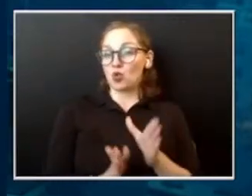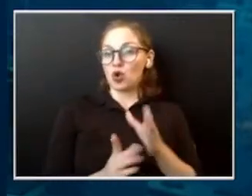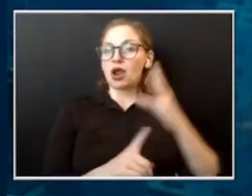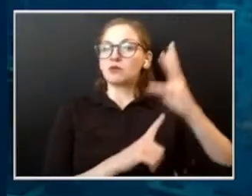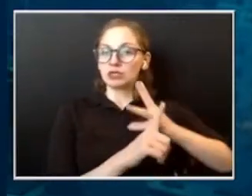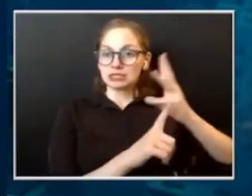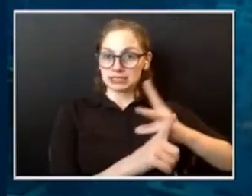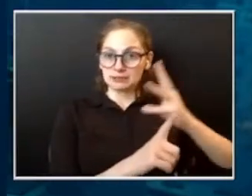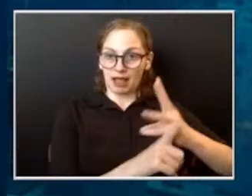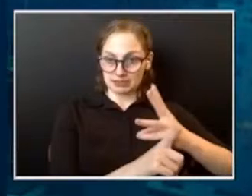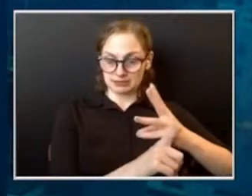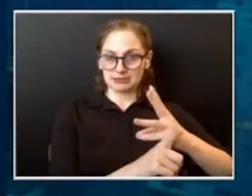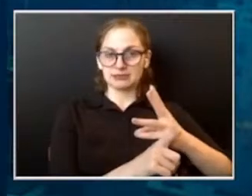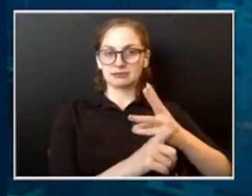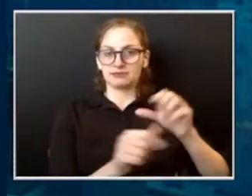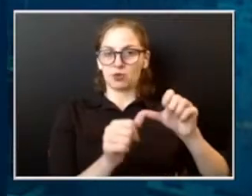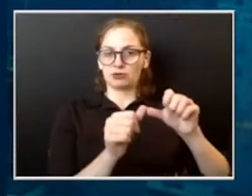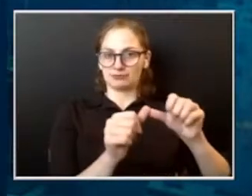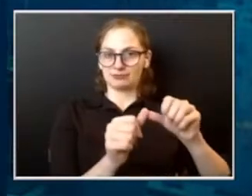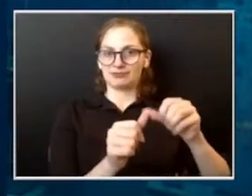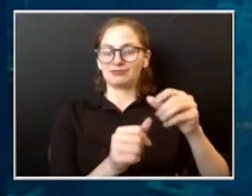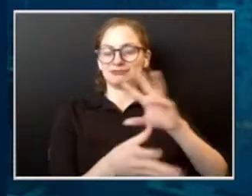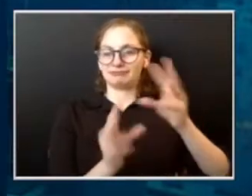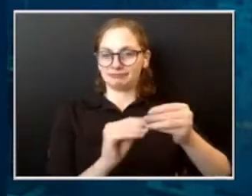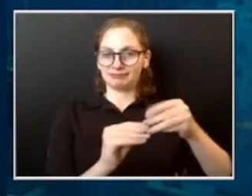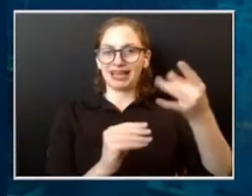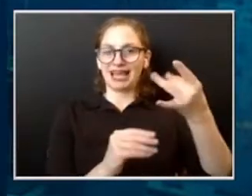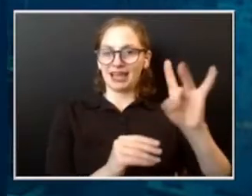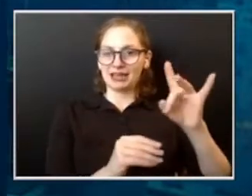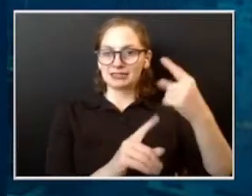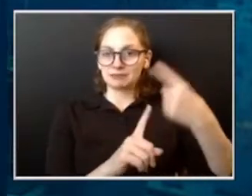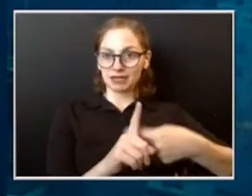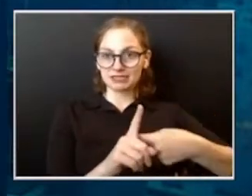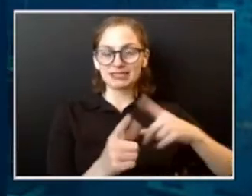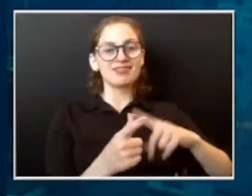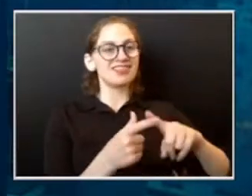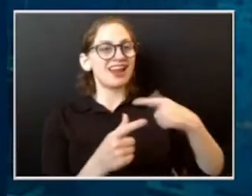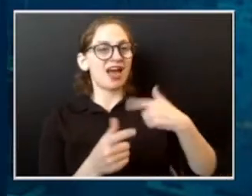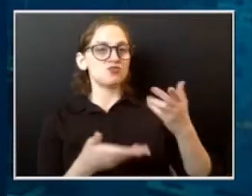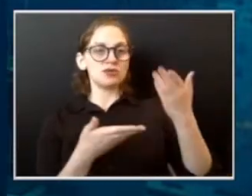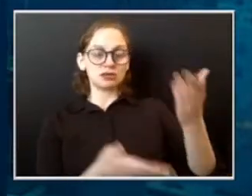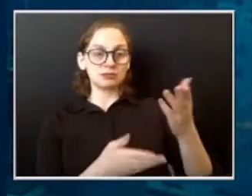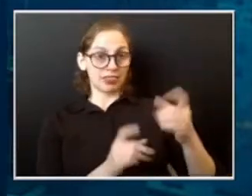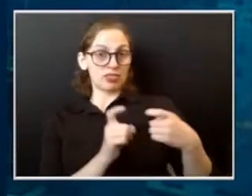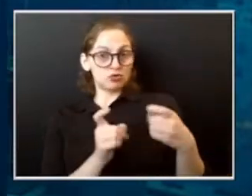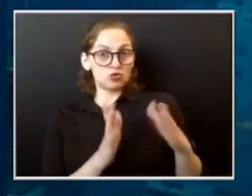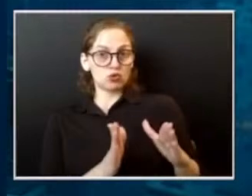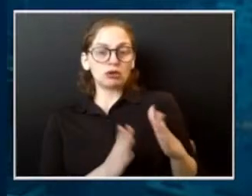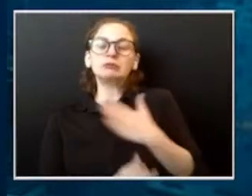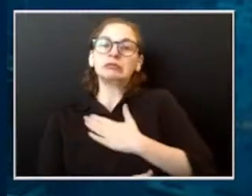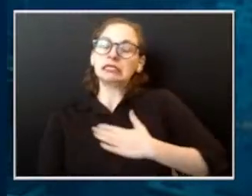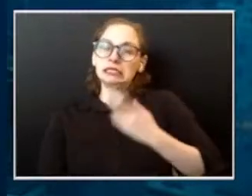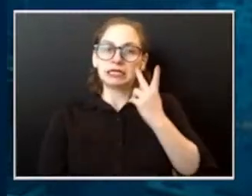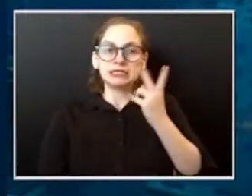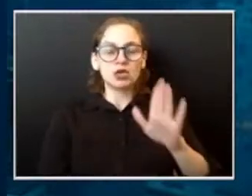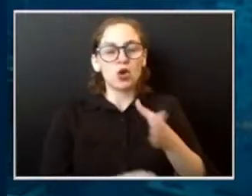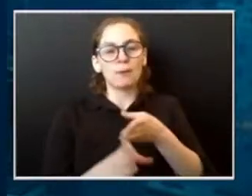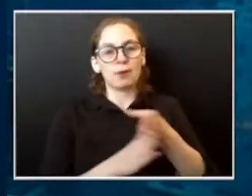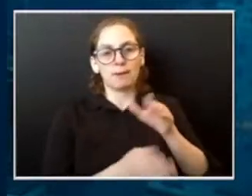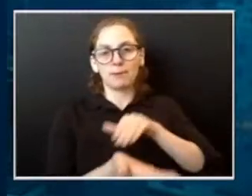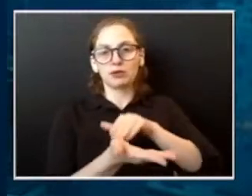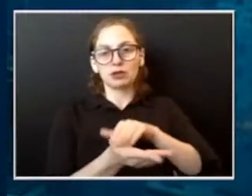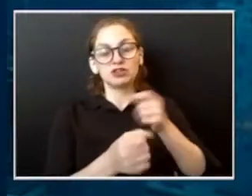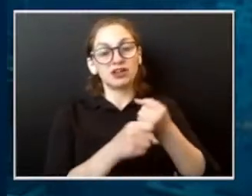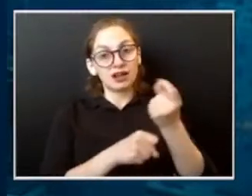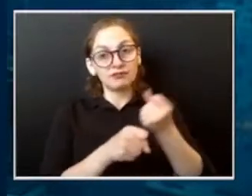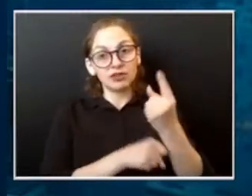what I always recommend to the donors is please see your primary care physician every year, particularly with interest around high blood pressure,